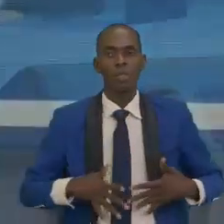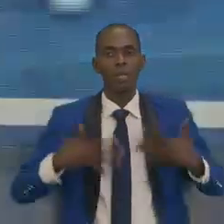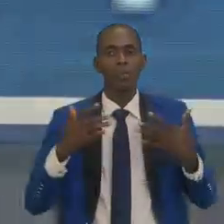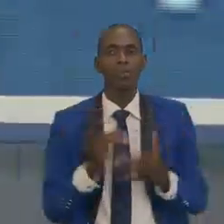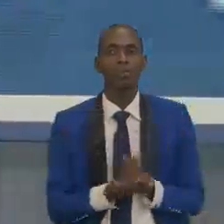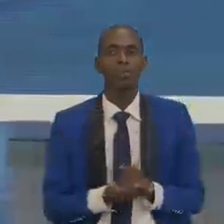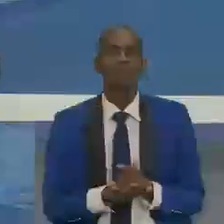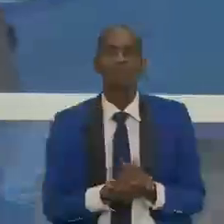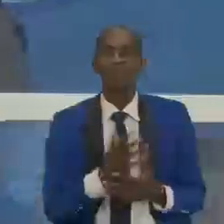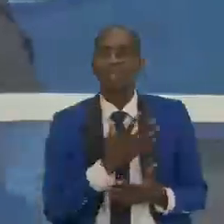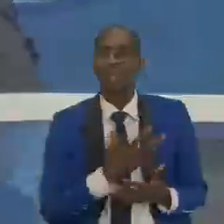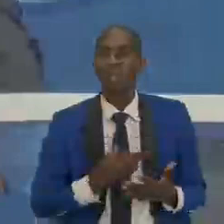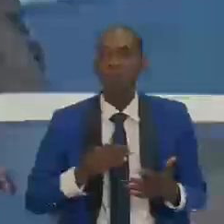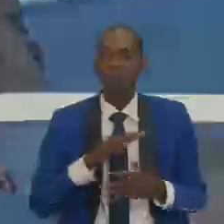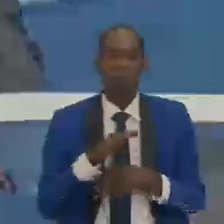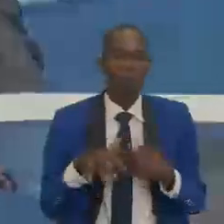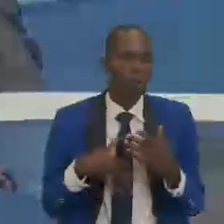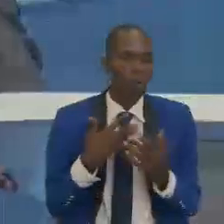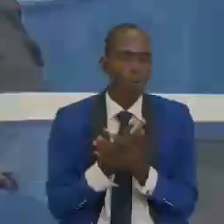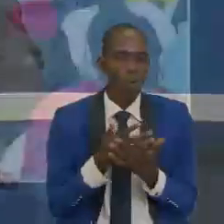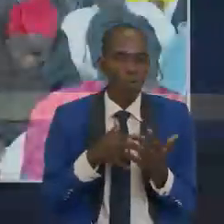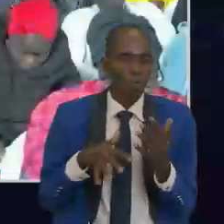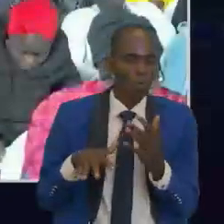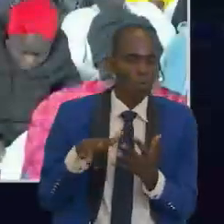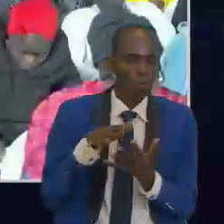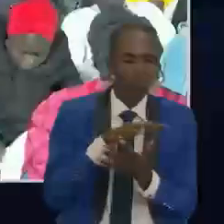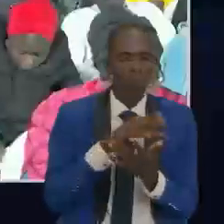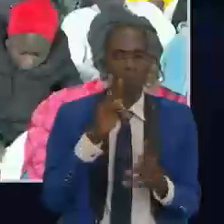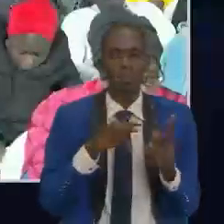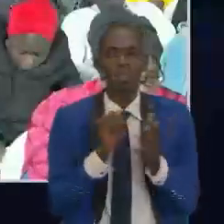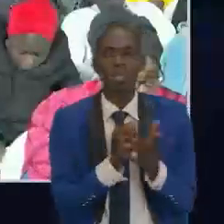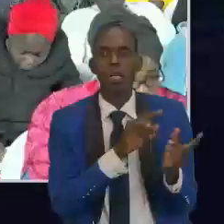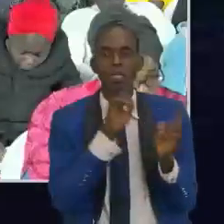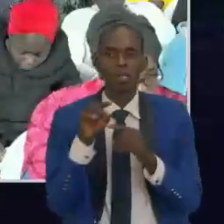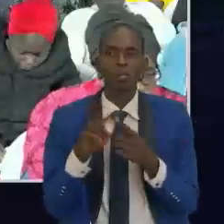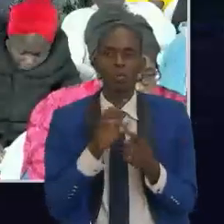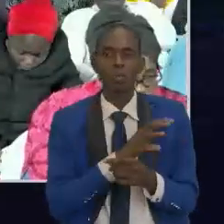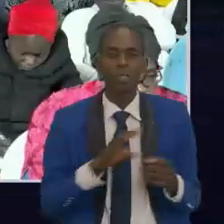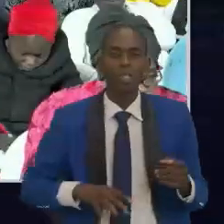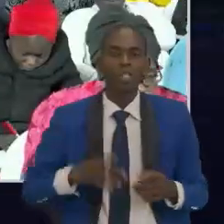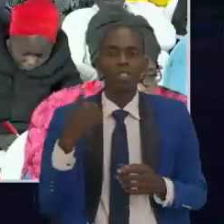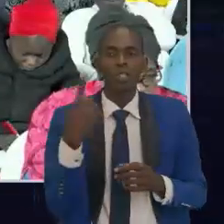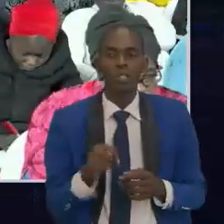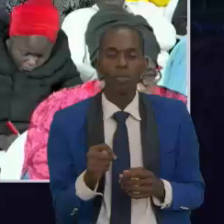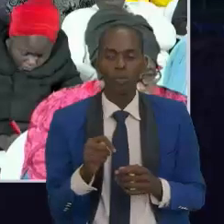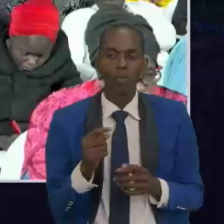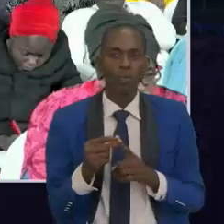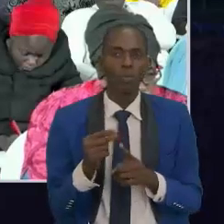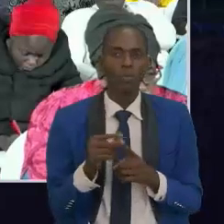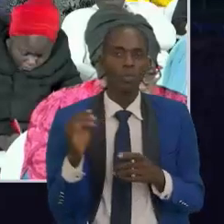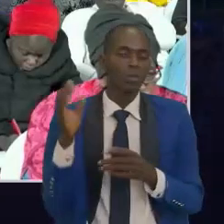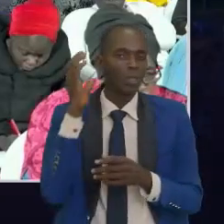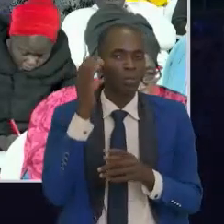And those people that came to Christ, the word he brought from heaven,